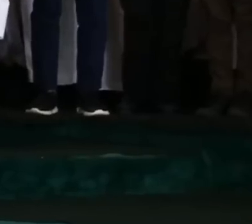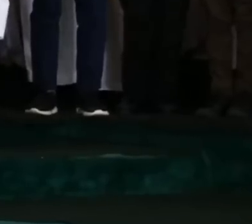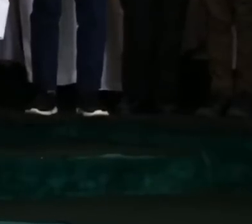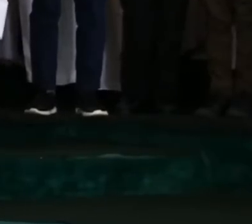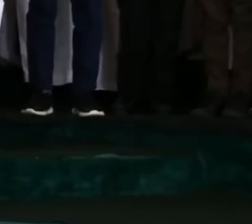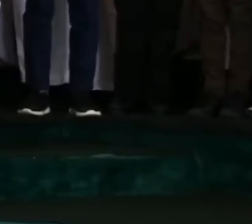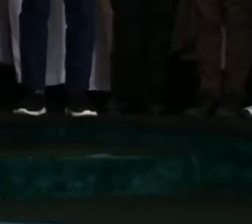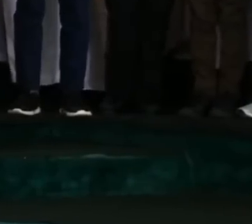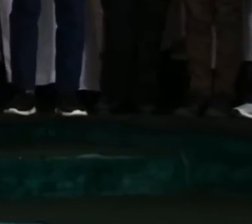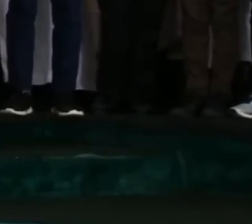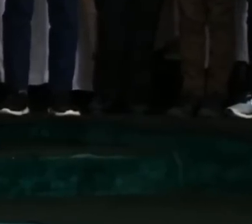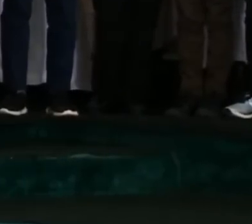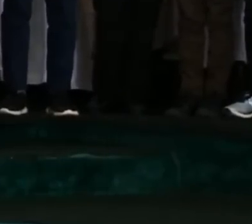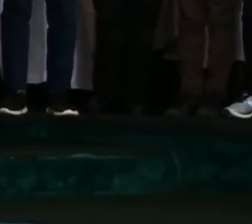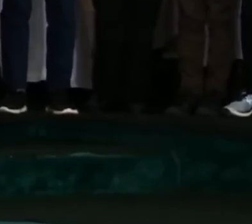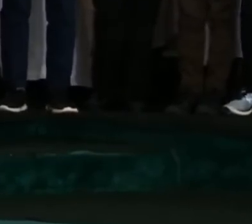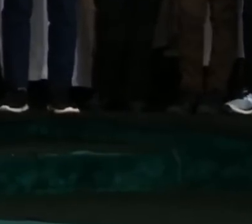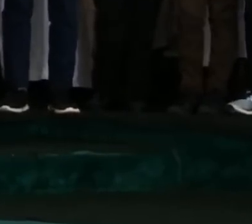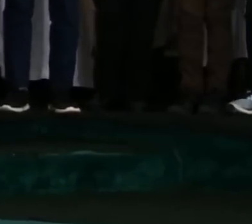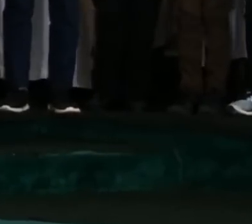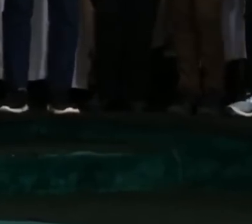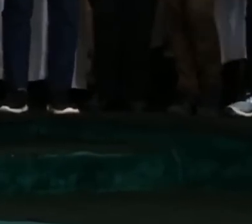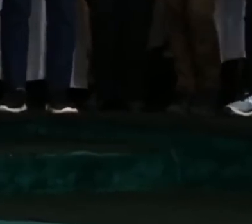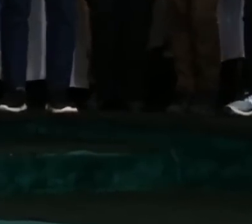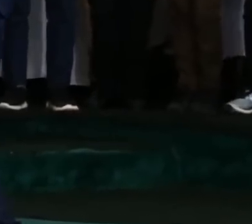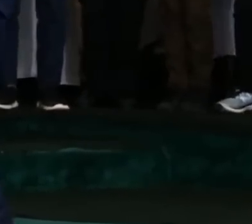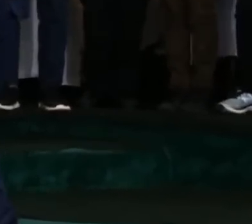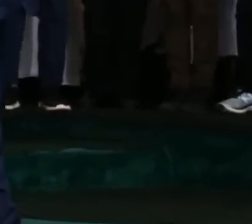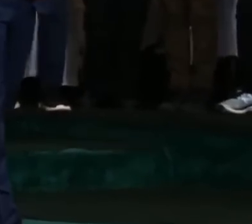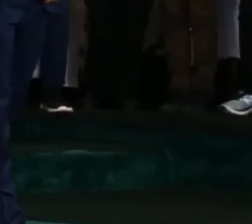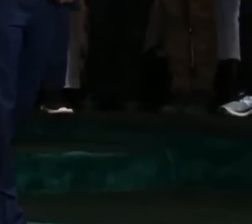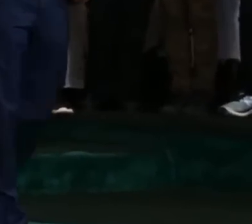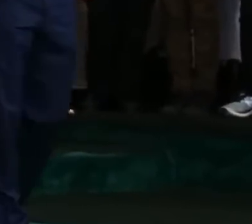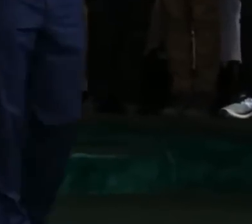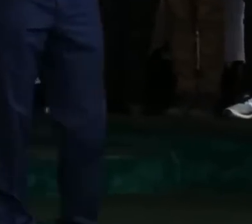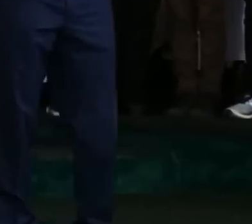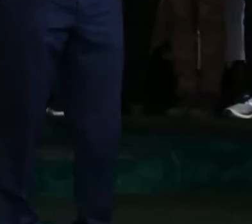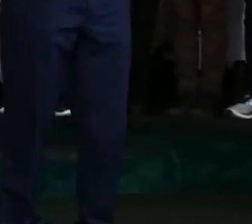I can't hear this stuff and don't make use of it.